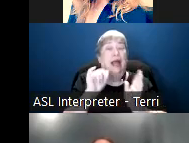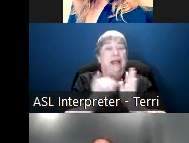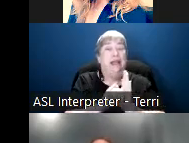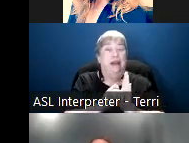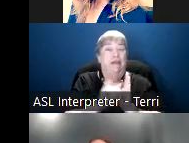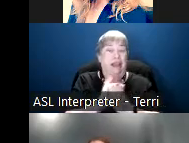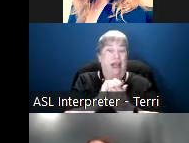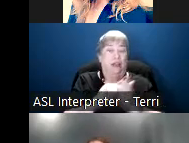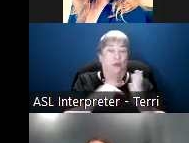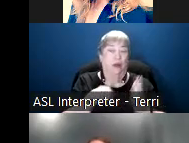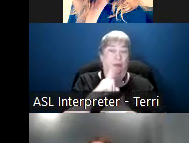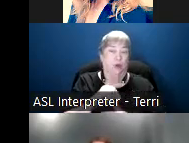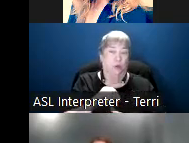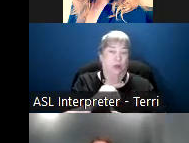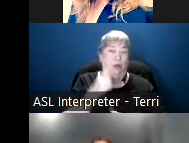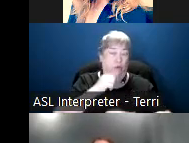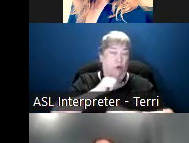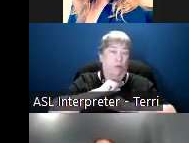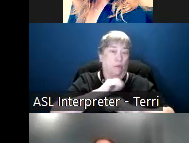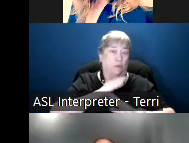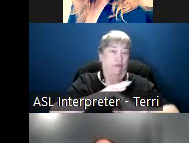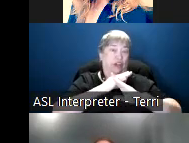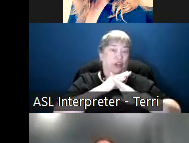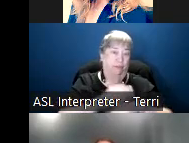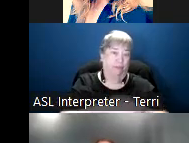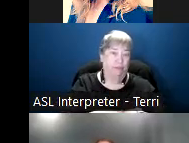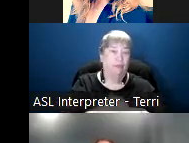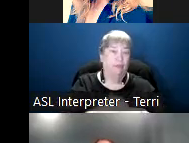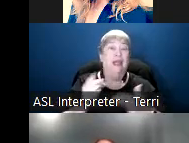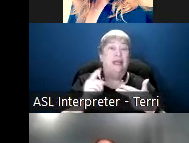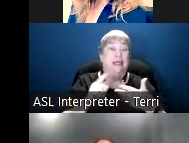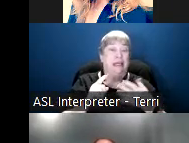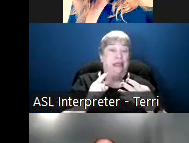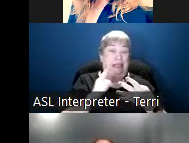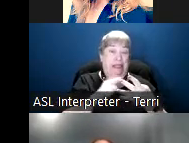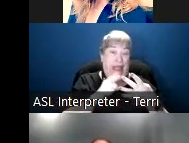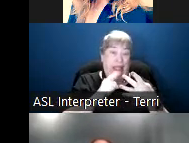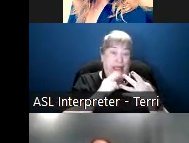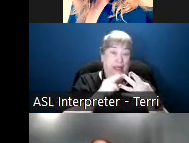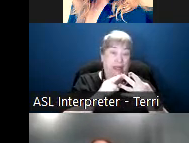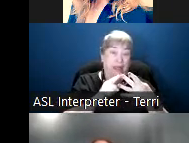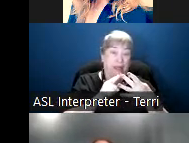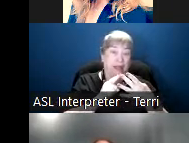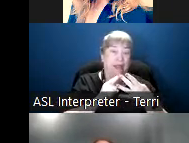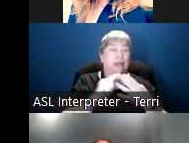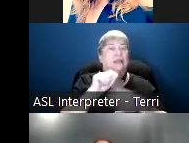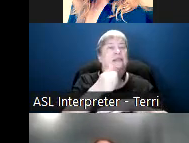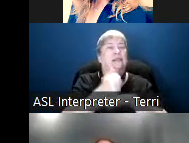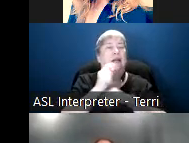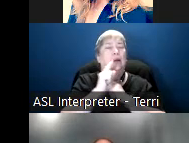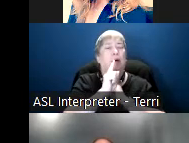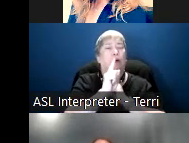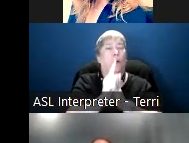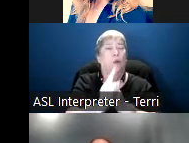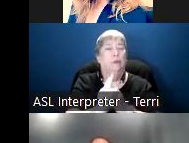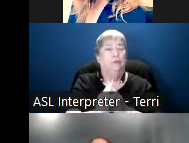doing. You're building this to be preventative. The next part here is you want to build your goal. So these are things like that